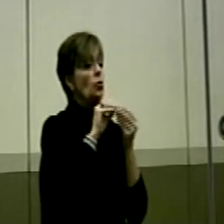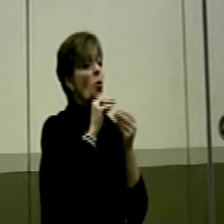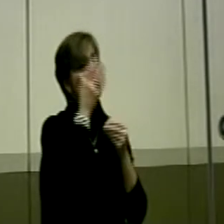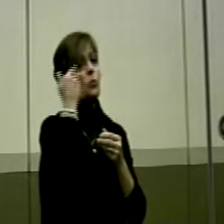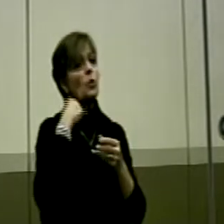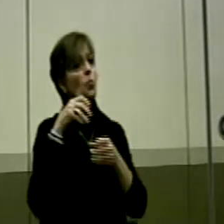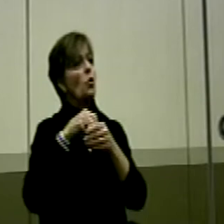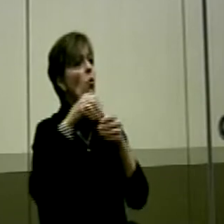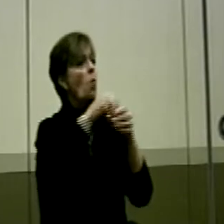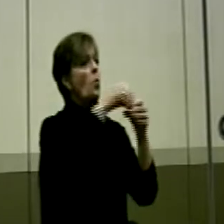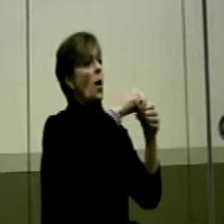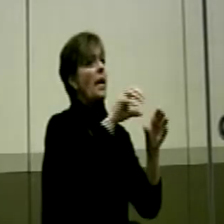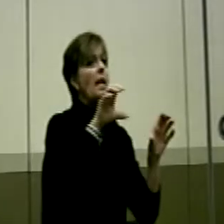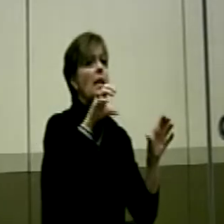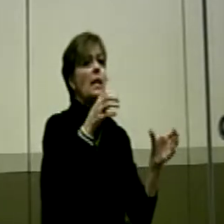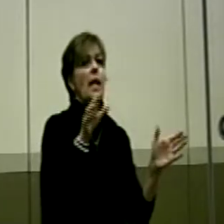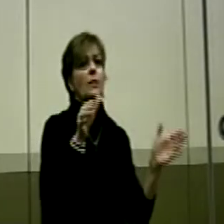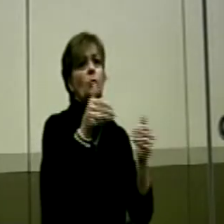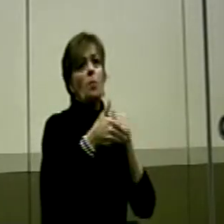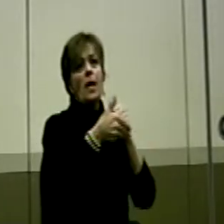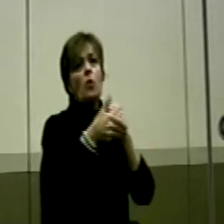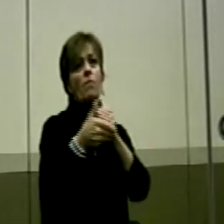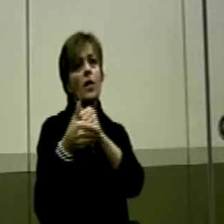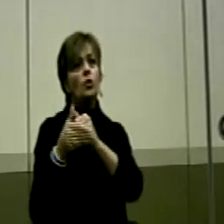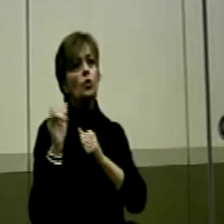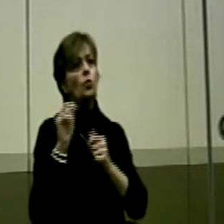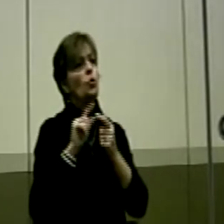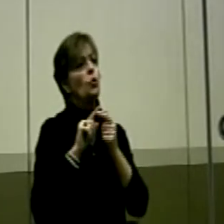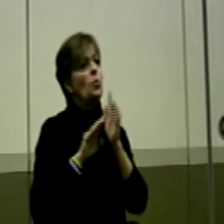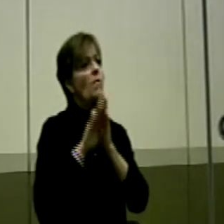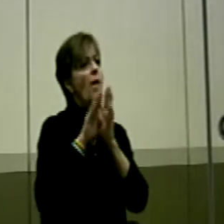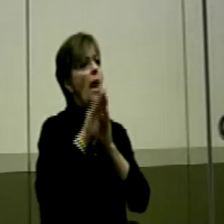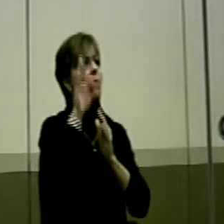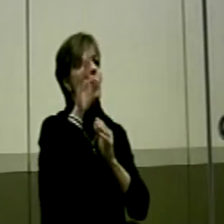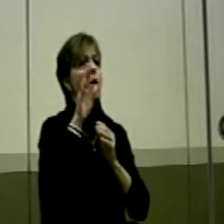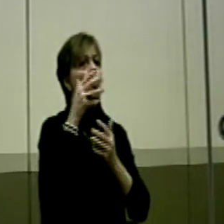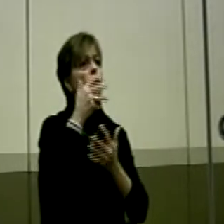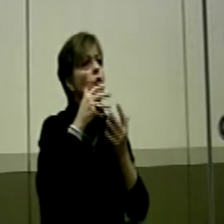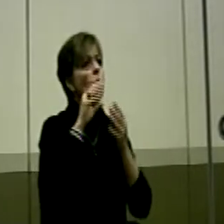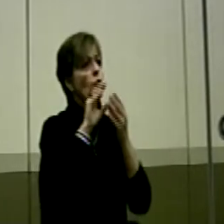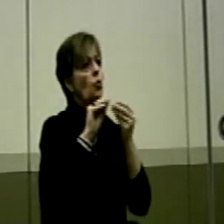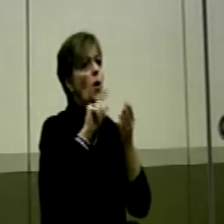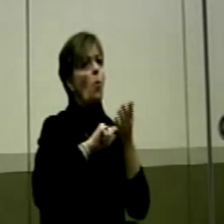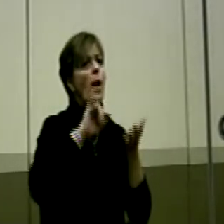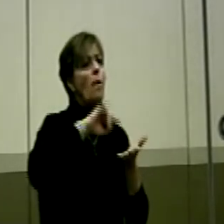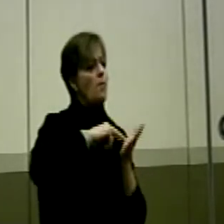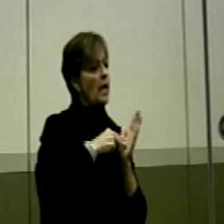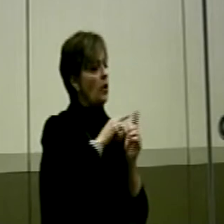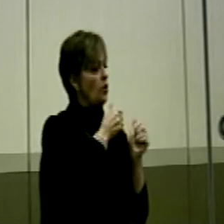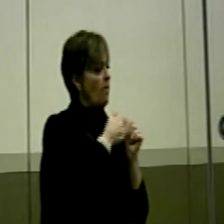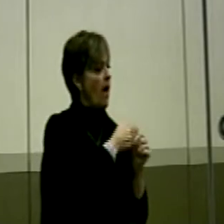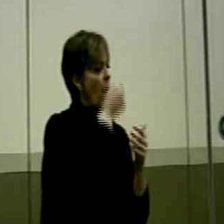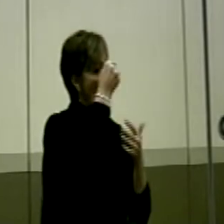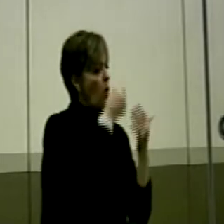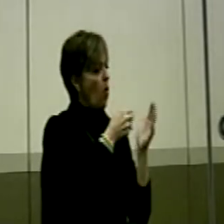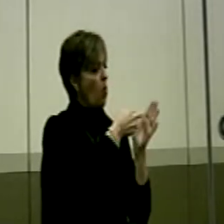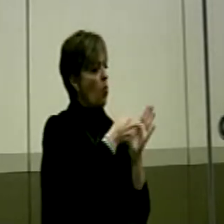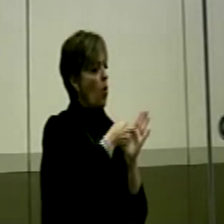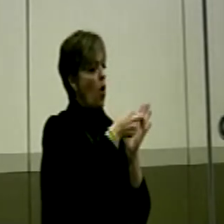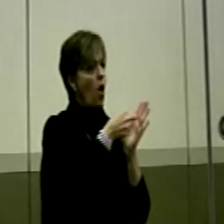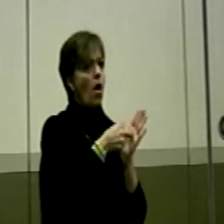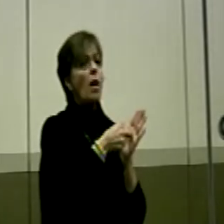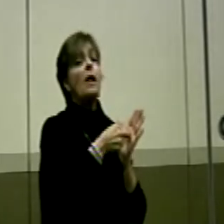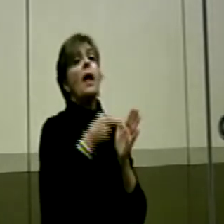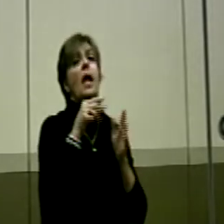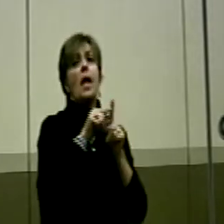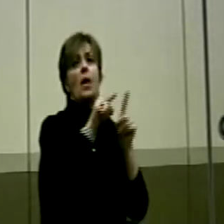me understand. We practice the skill. And even include that very simply with pictures, like you said, of the actual specific